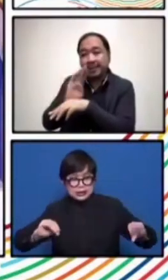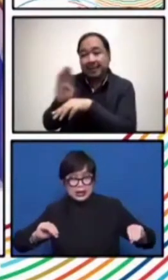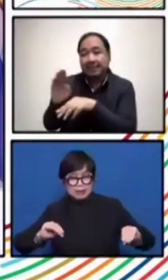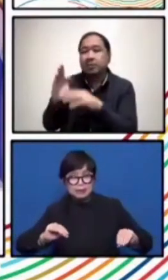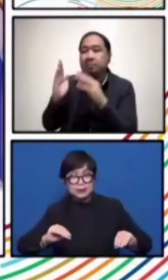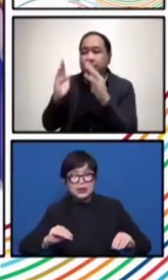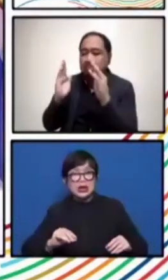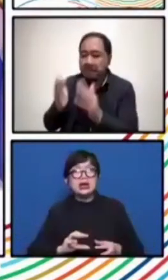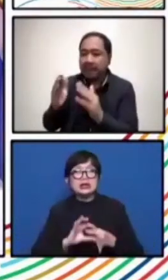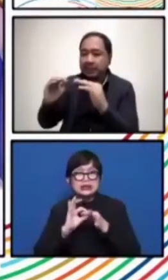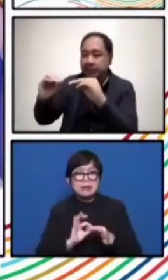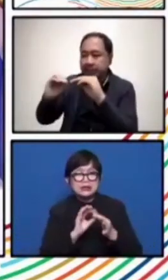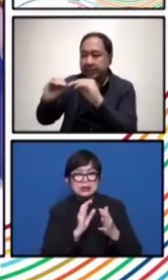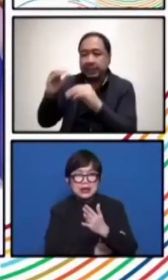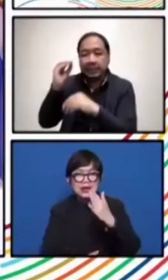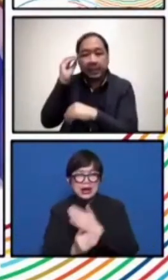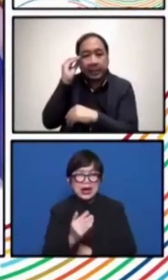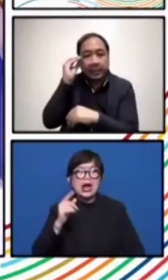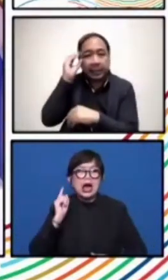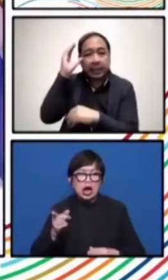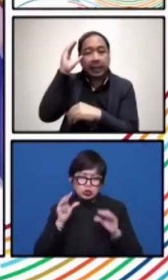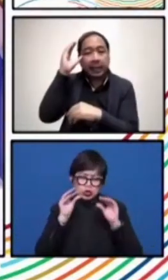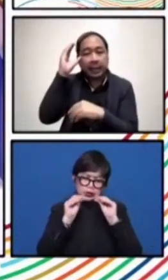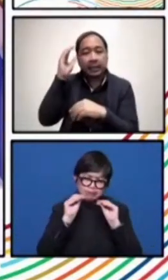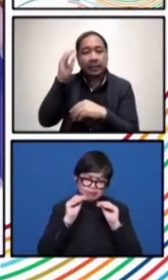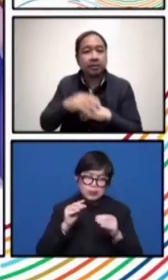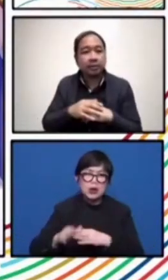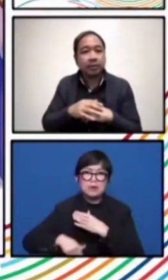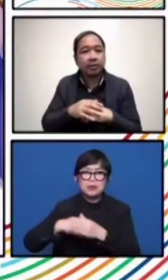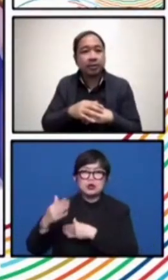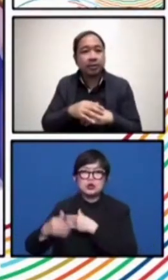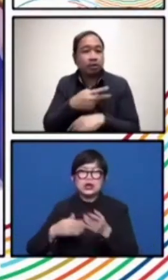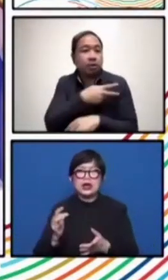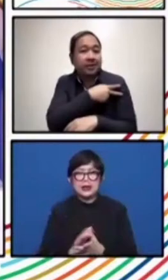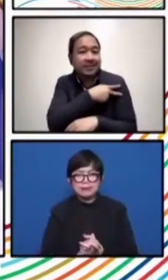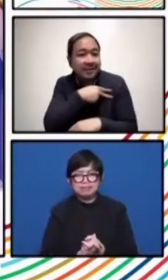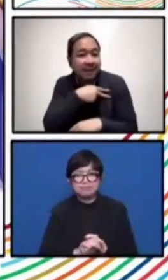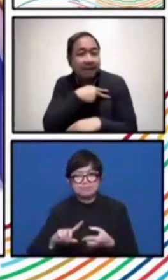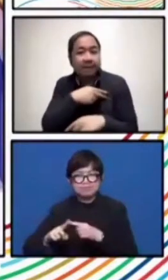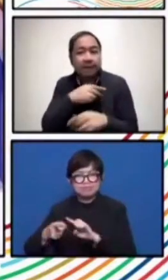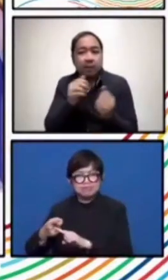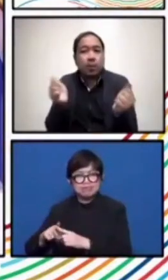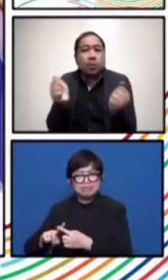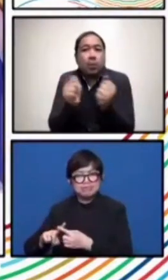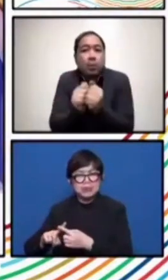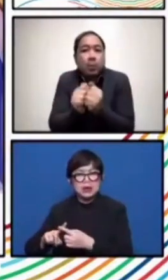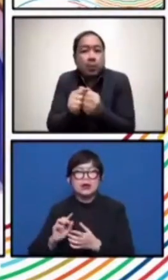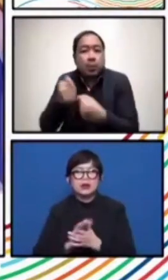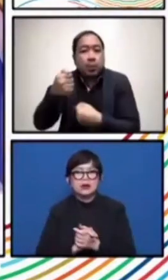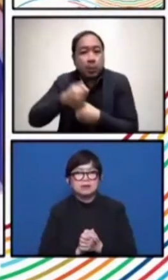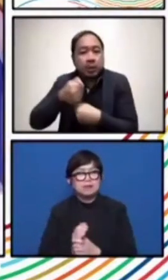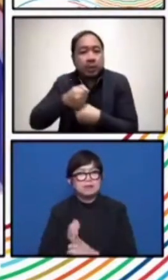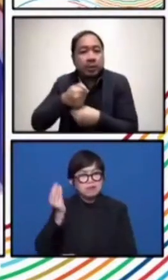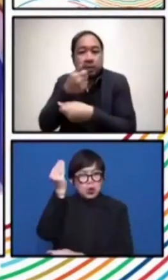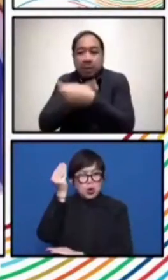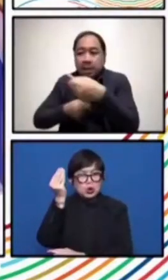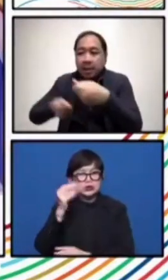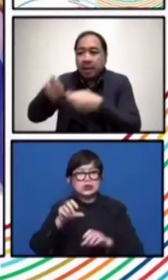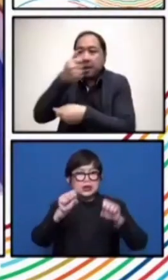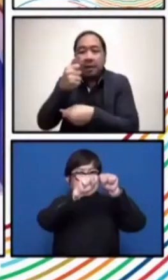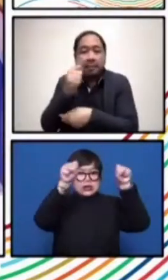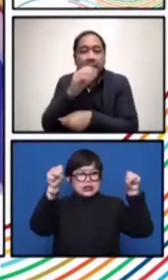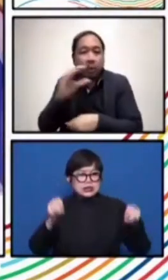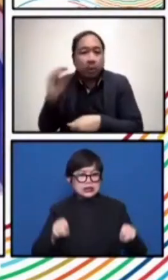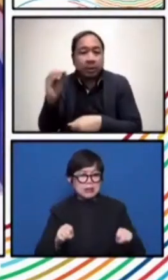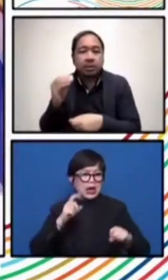employers the co-workers the colleagues terms have to be in place to facilitate